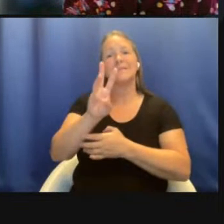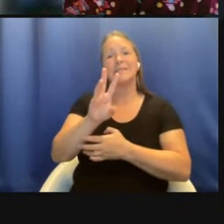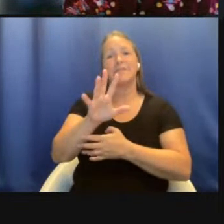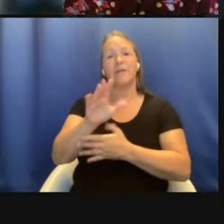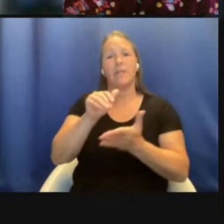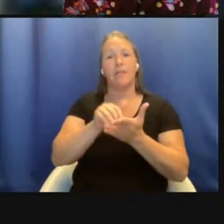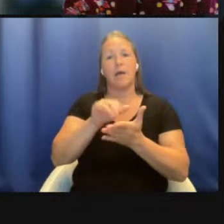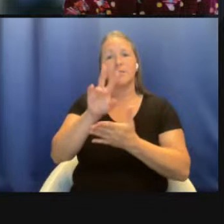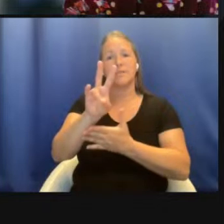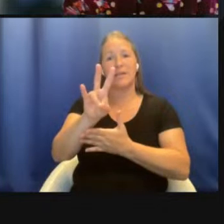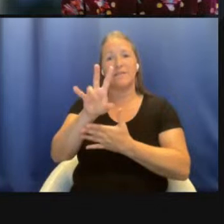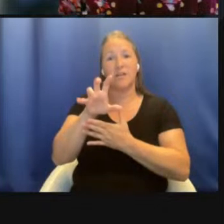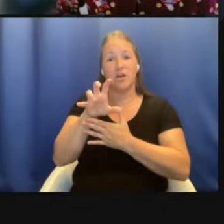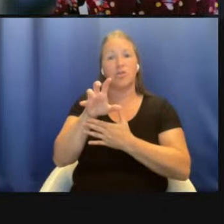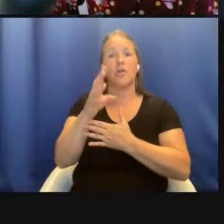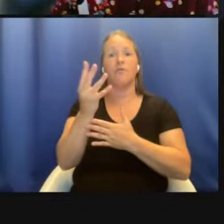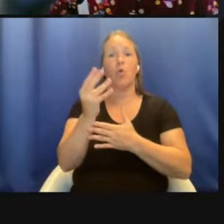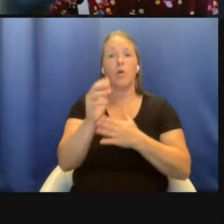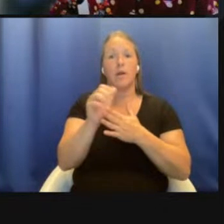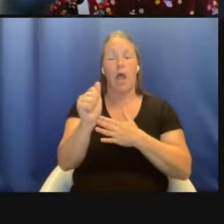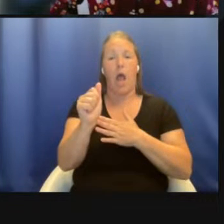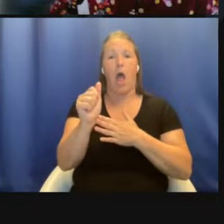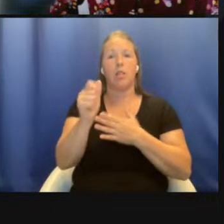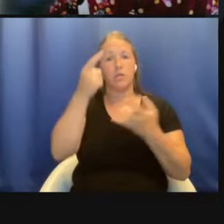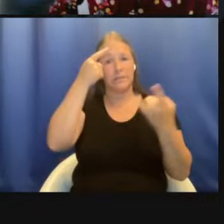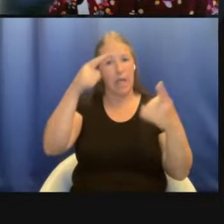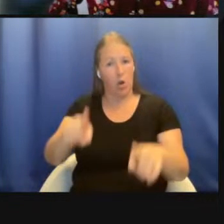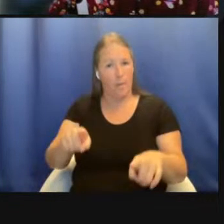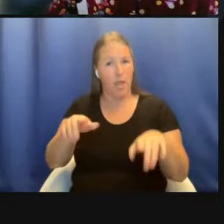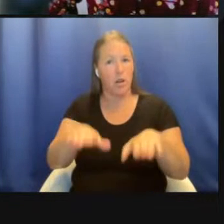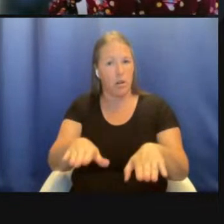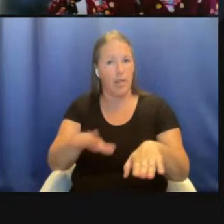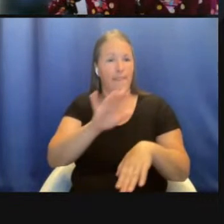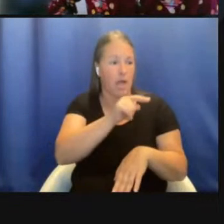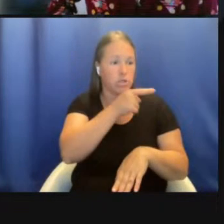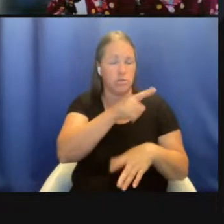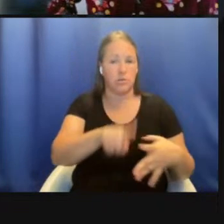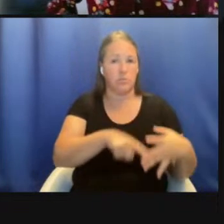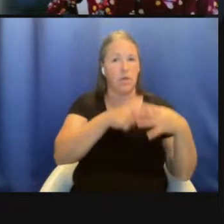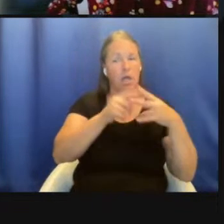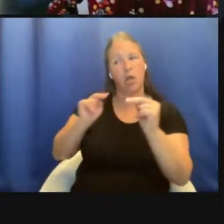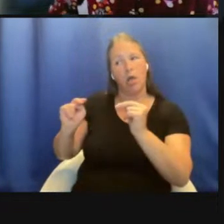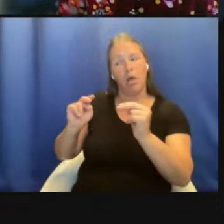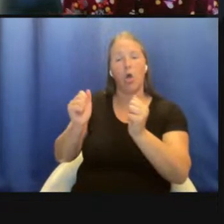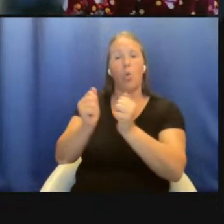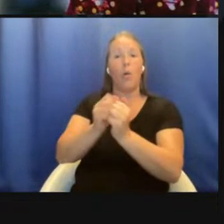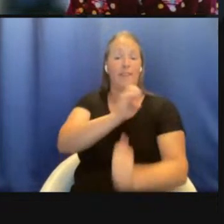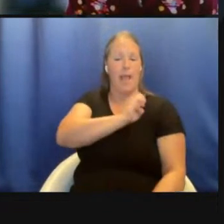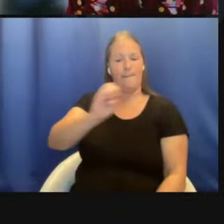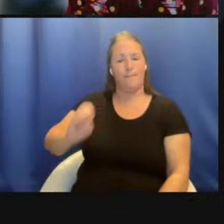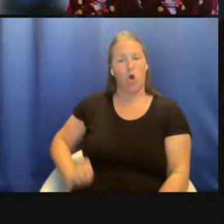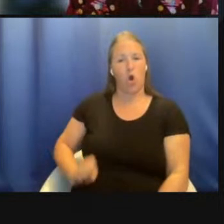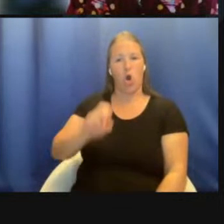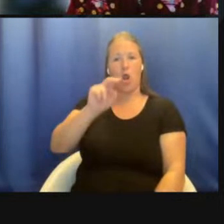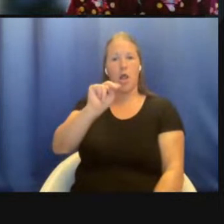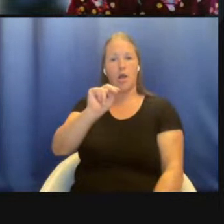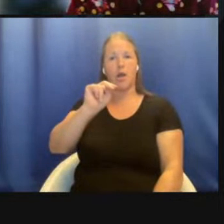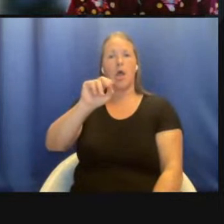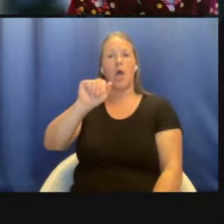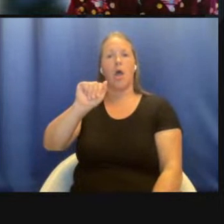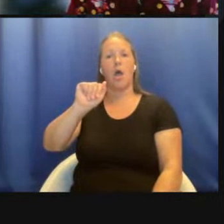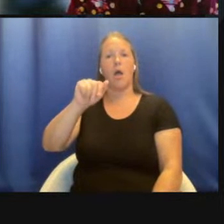$65,714 settlement, which she begins negotiating with Napoleon, that is Emperor Napoleon, prior to his